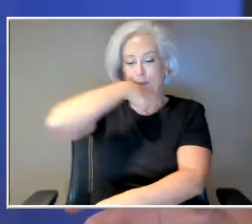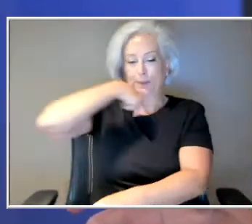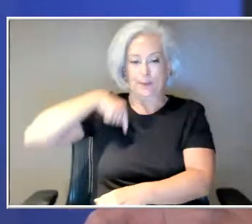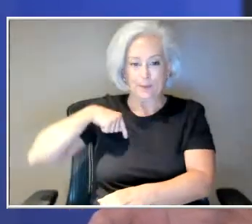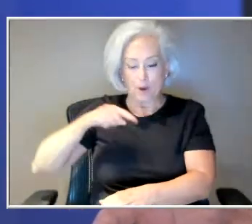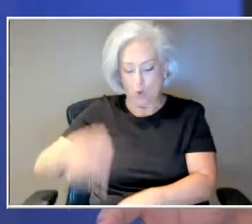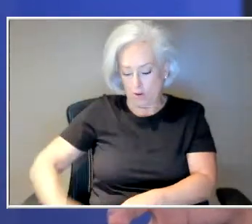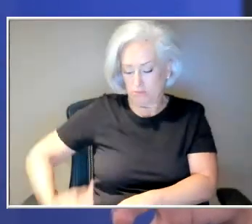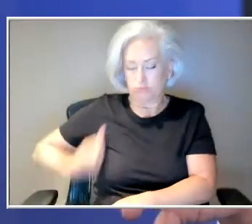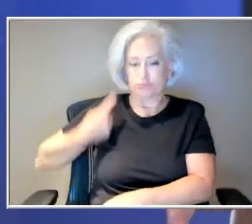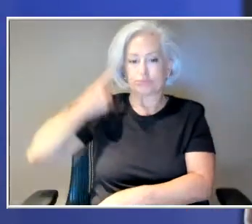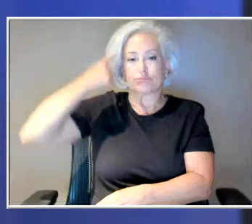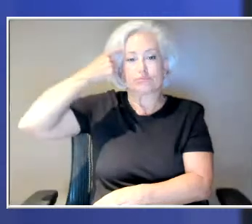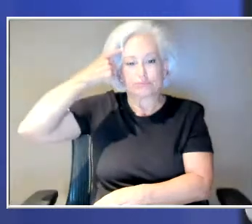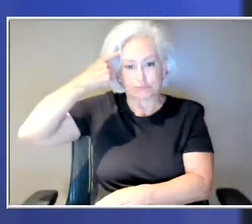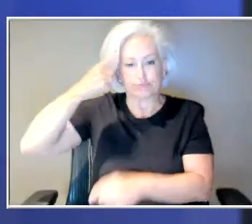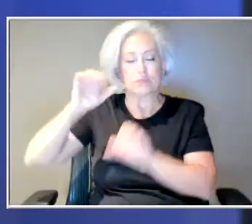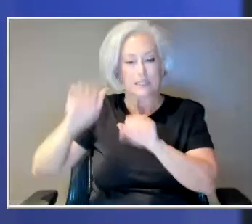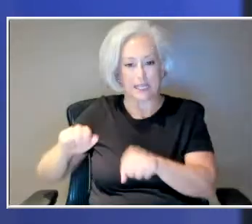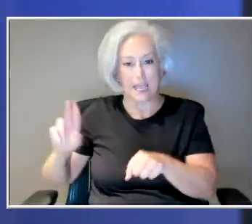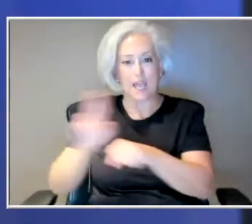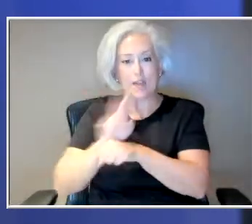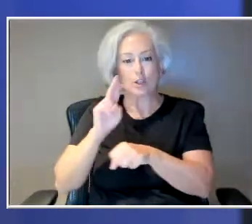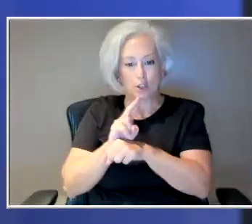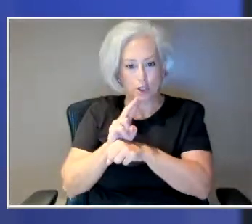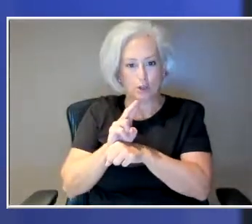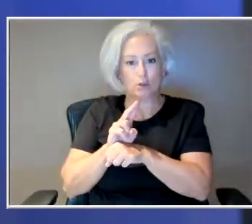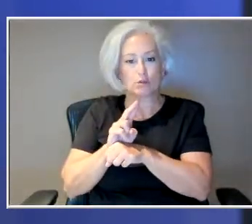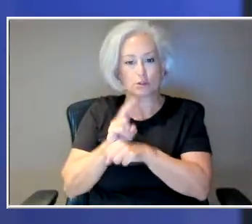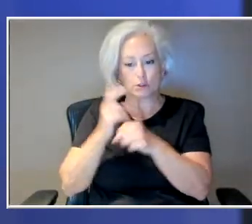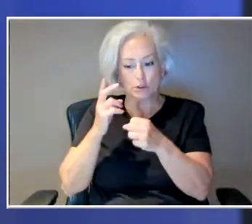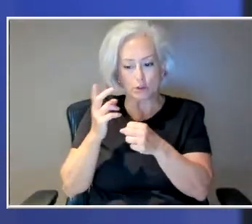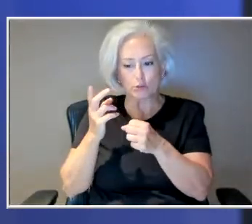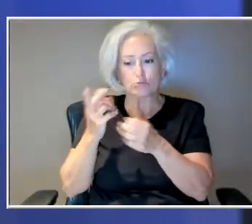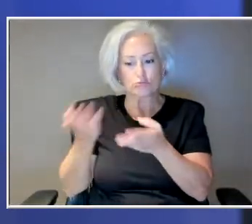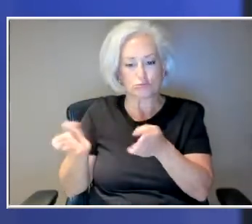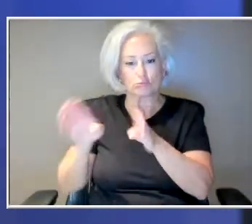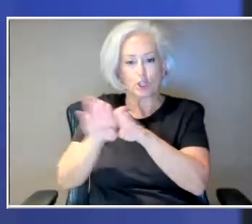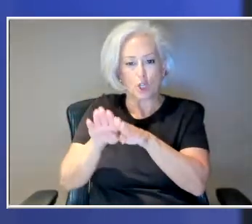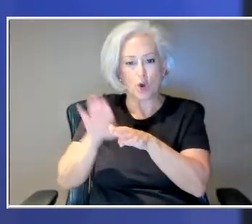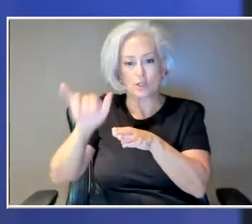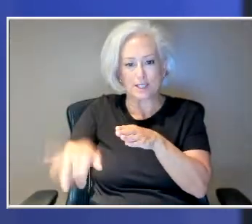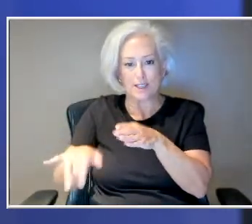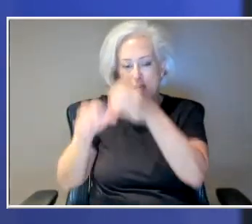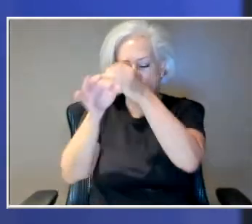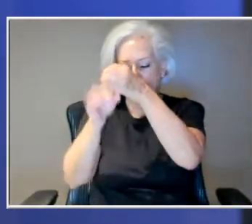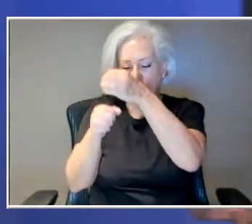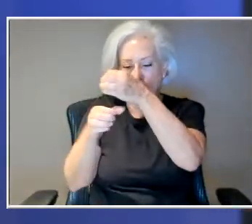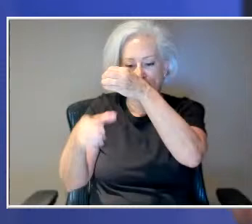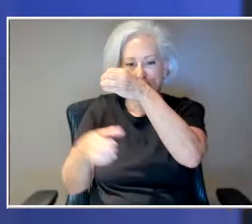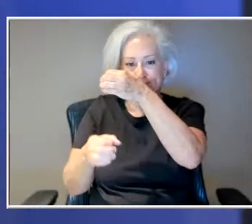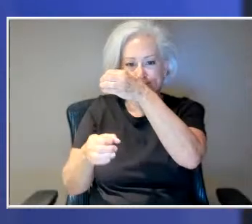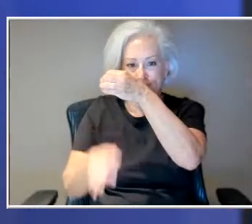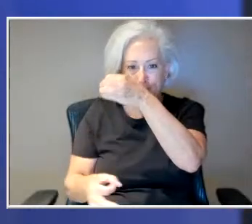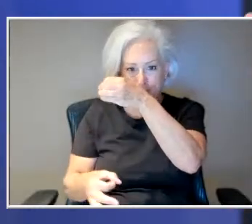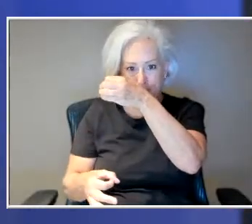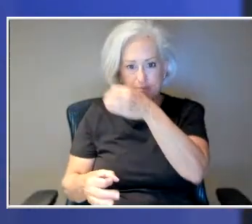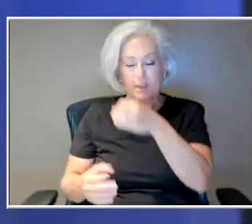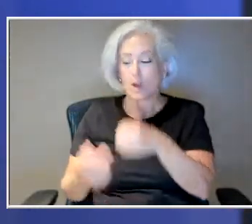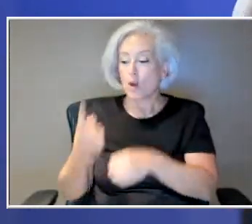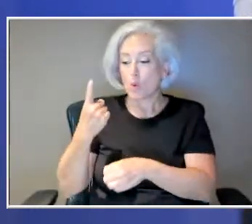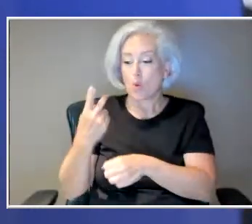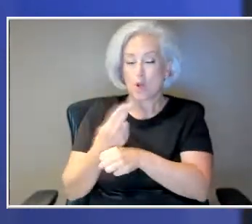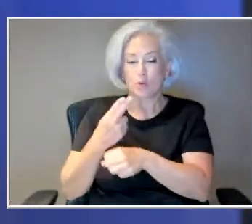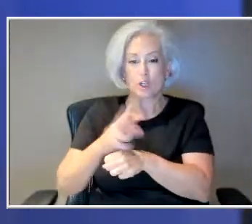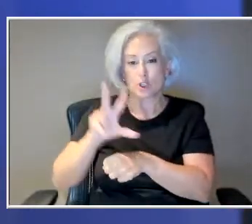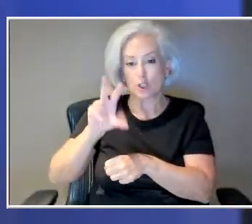medical devices that we can utilize to achieve the goal of closing the aneurysm. And the most typical, the one that we've been using for 30 years, are called